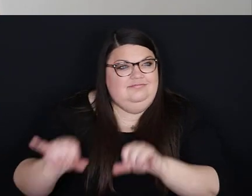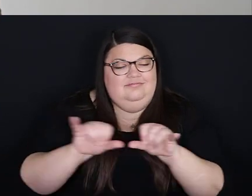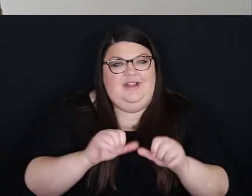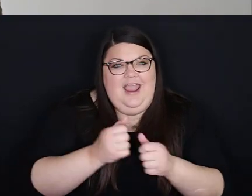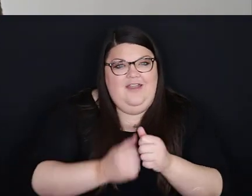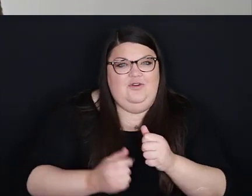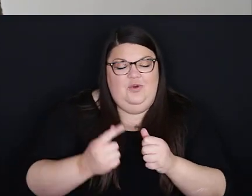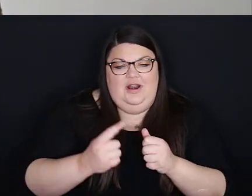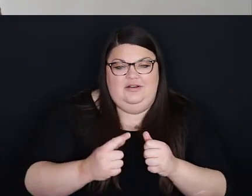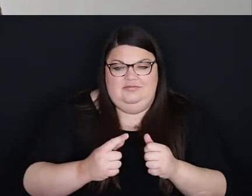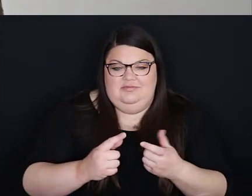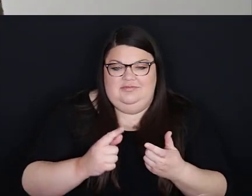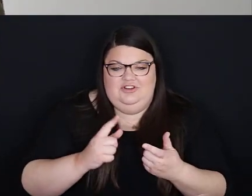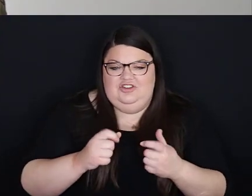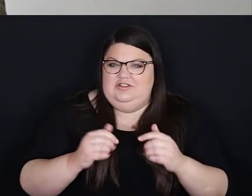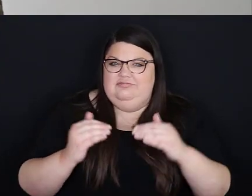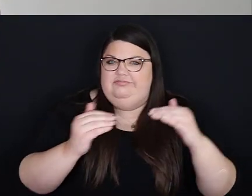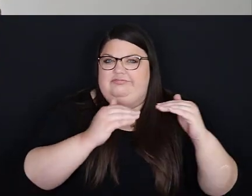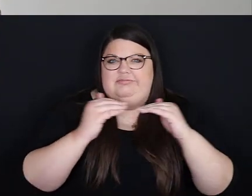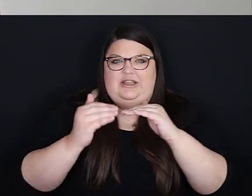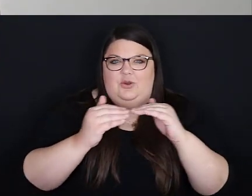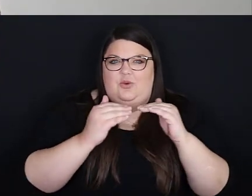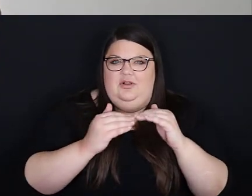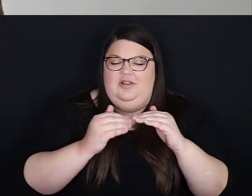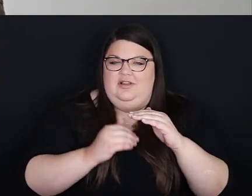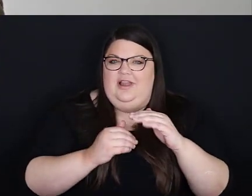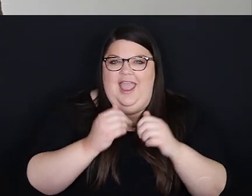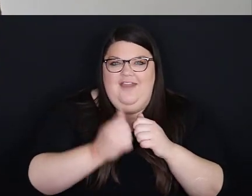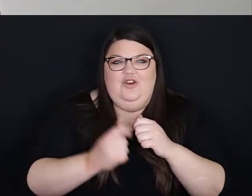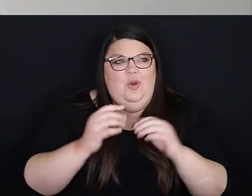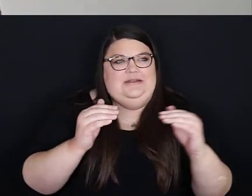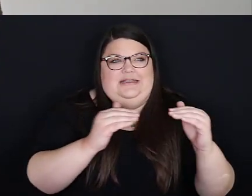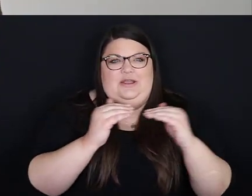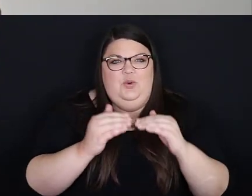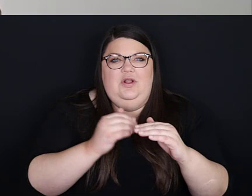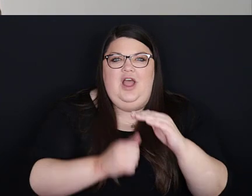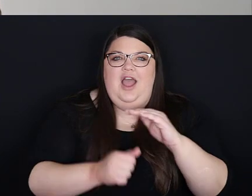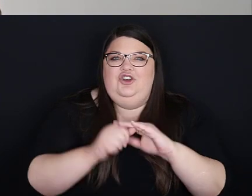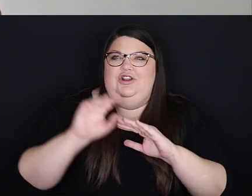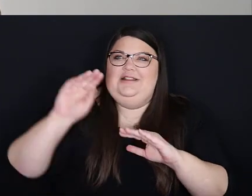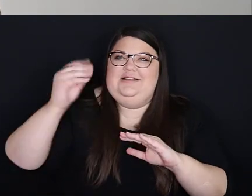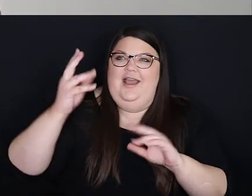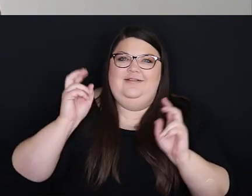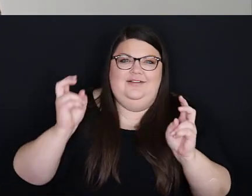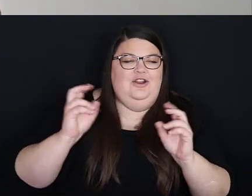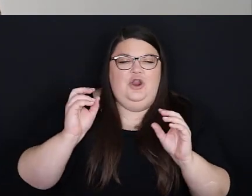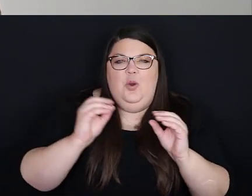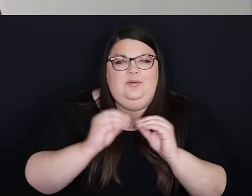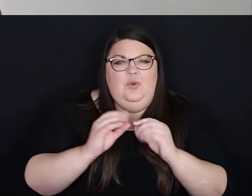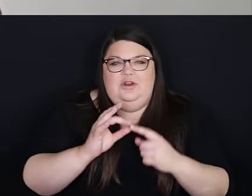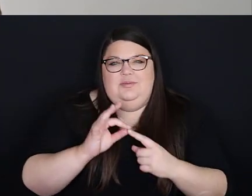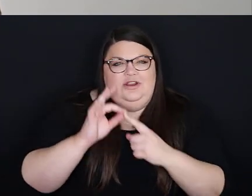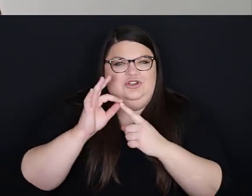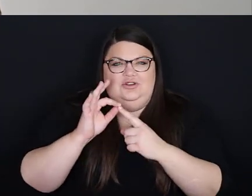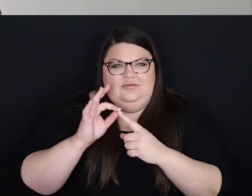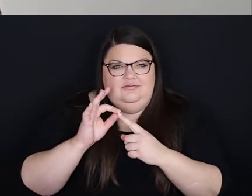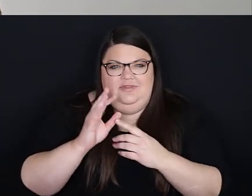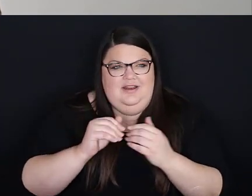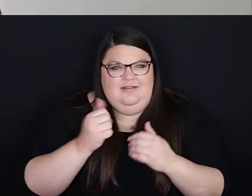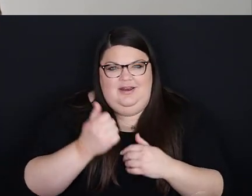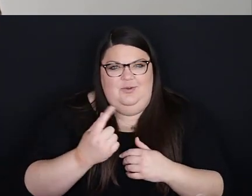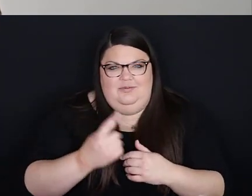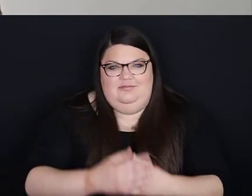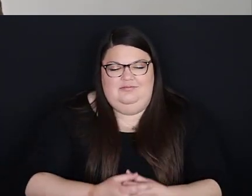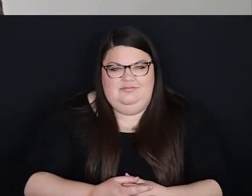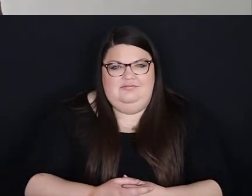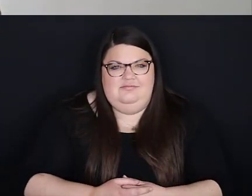just, everyone's equal under the sun. Nobody's more special than anybody else. And so